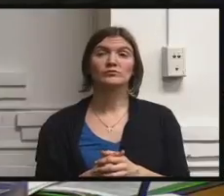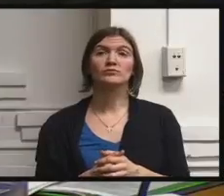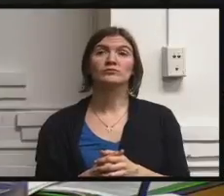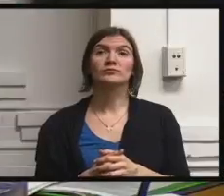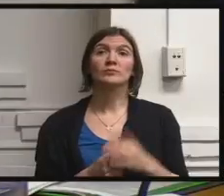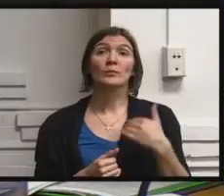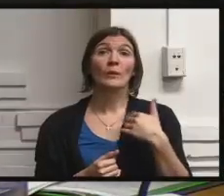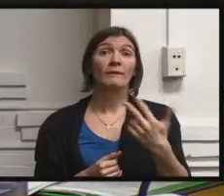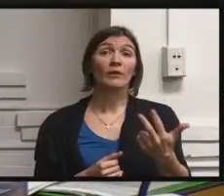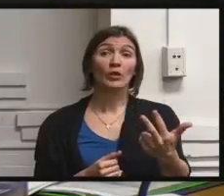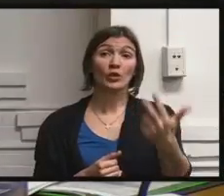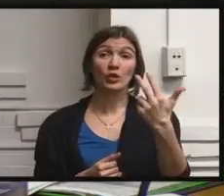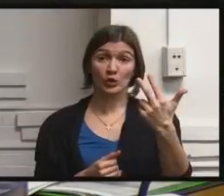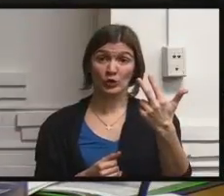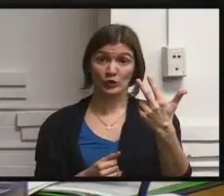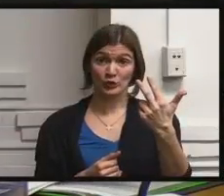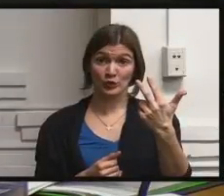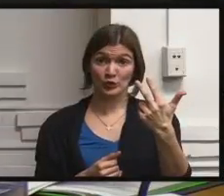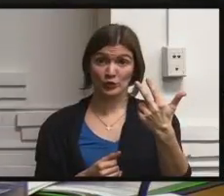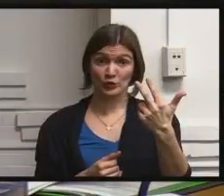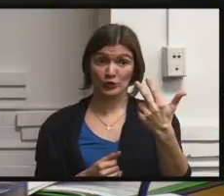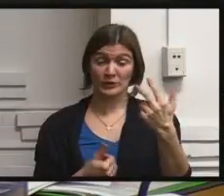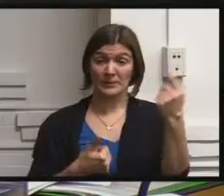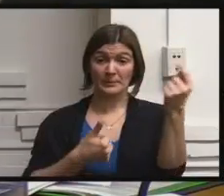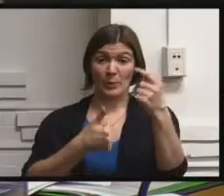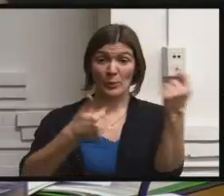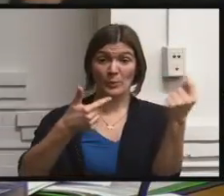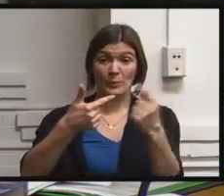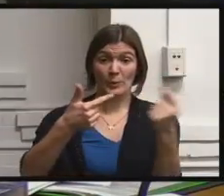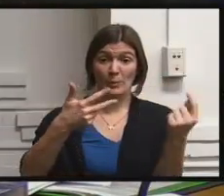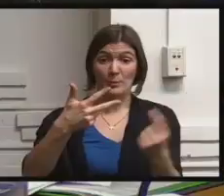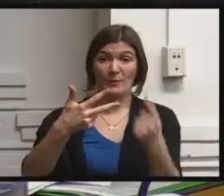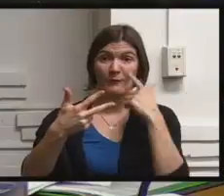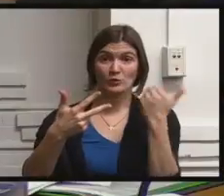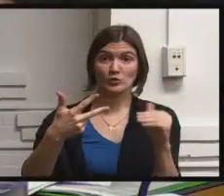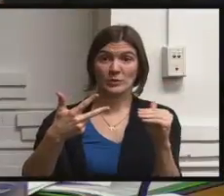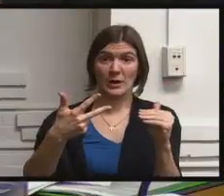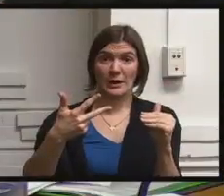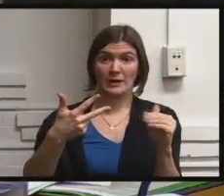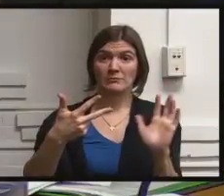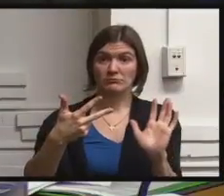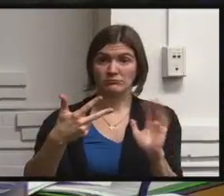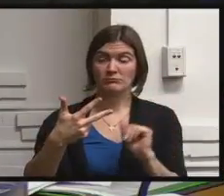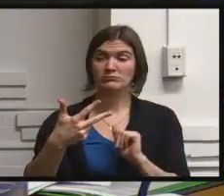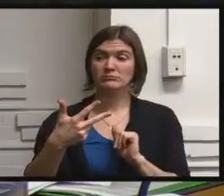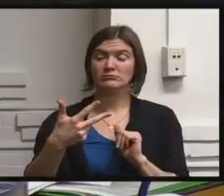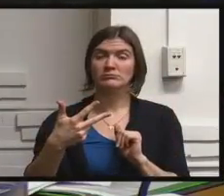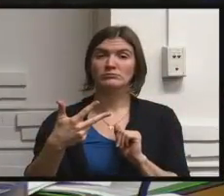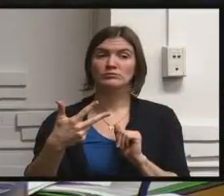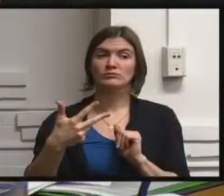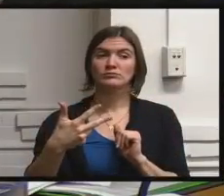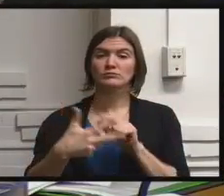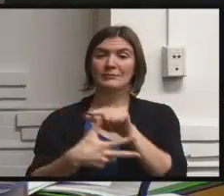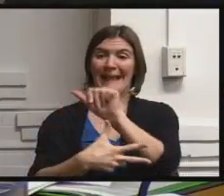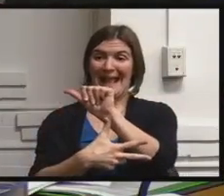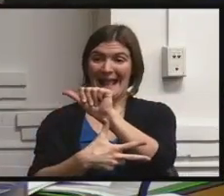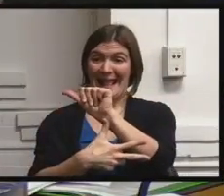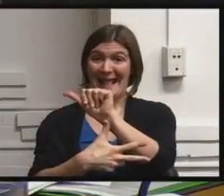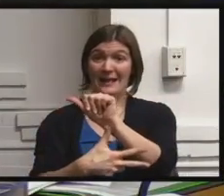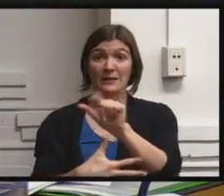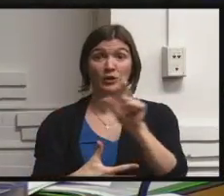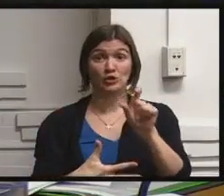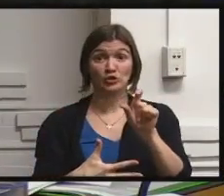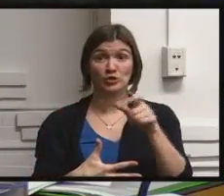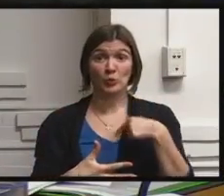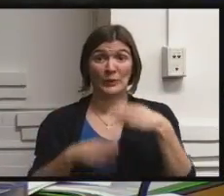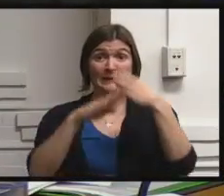three bullet items under the police fire facilities project. A, should the projects